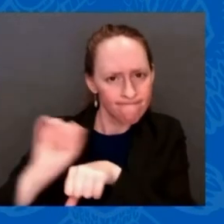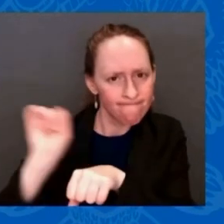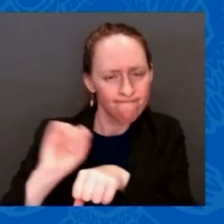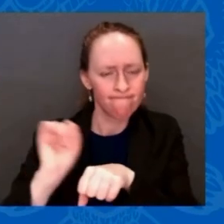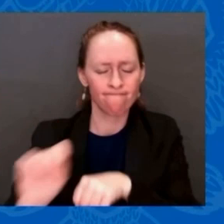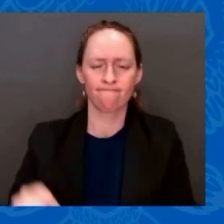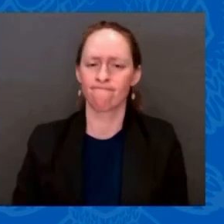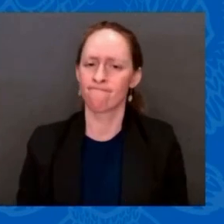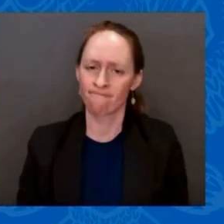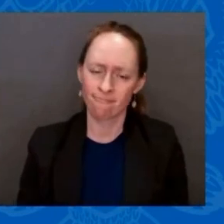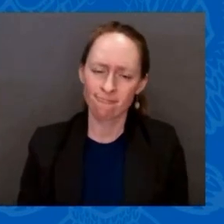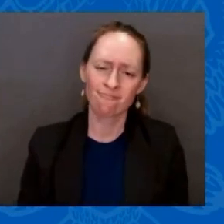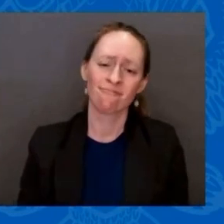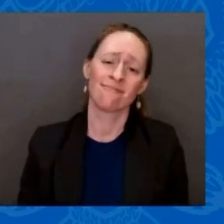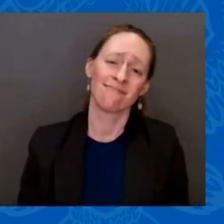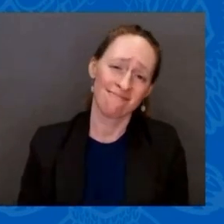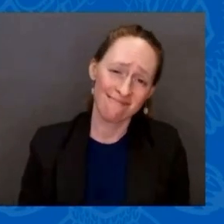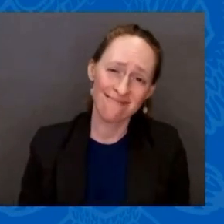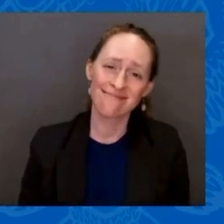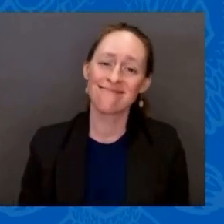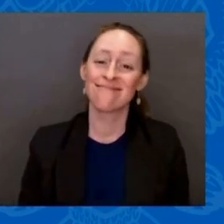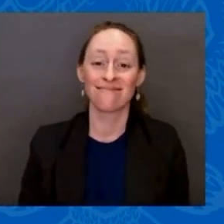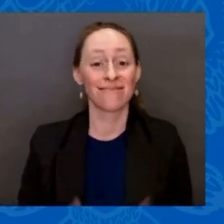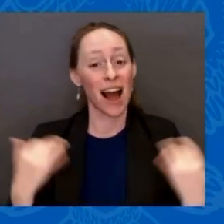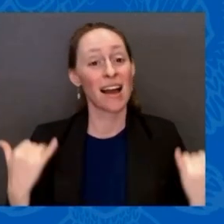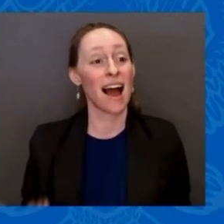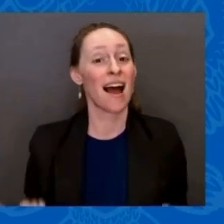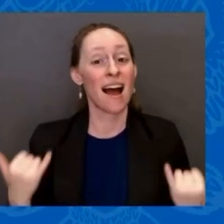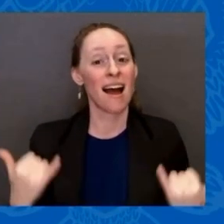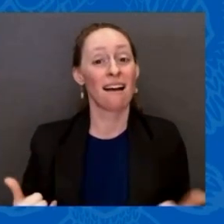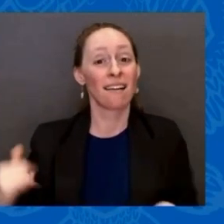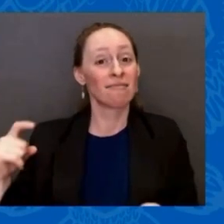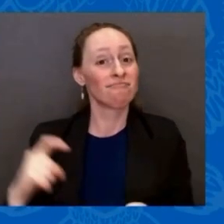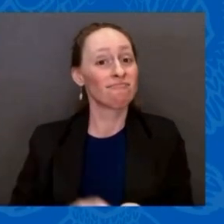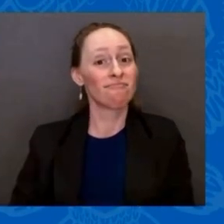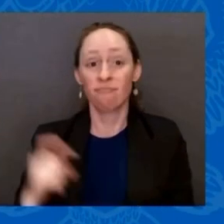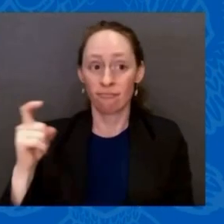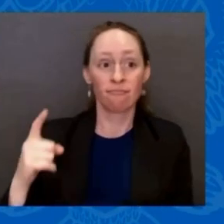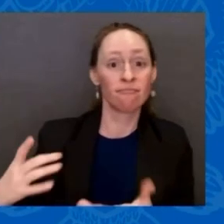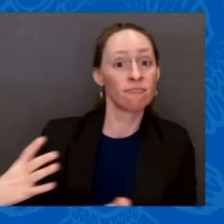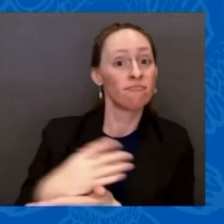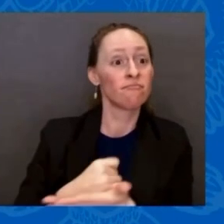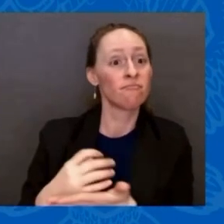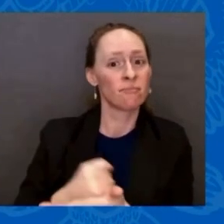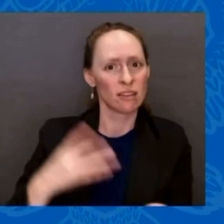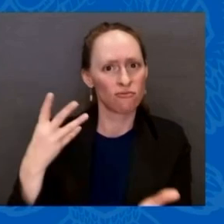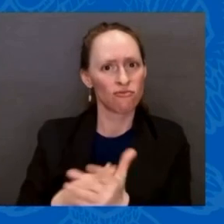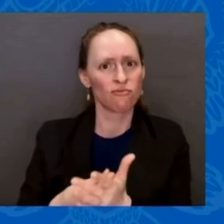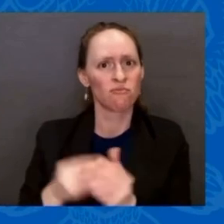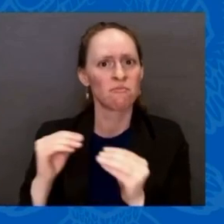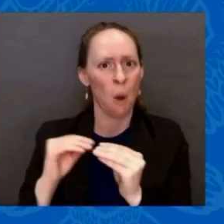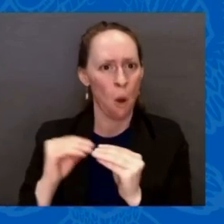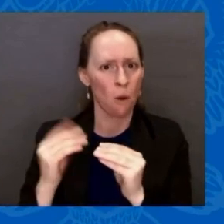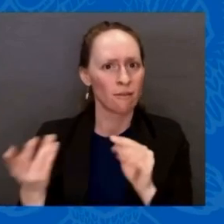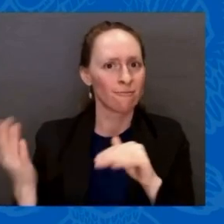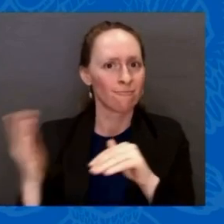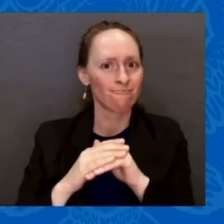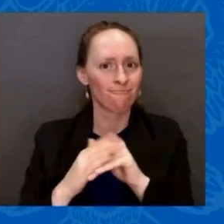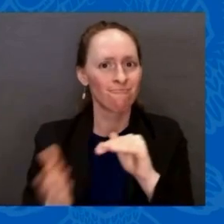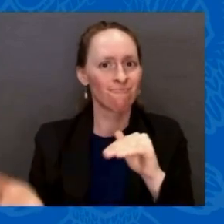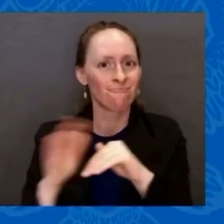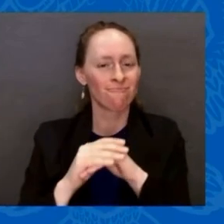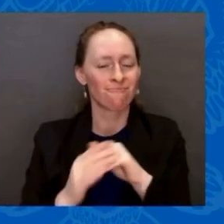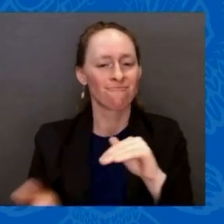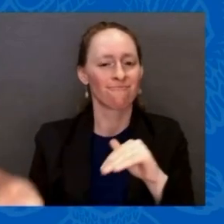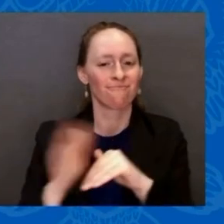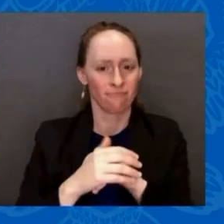decades. Full employment means workers, especially low-wage workers, having more bargaining power to demand good pay, to secure